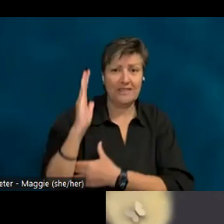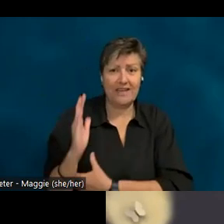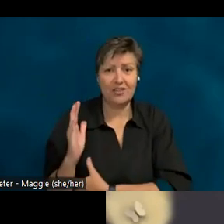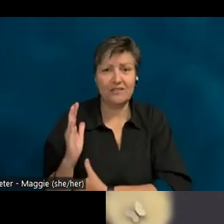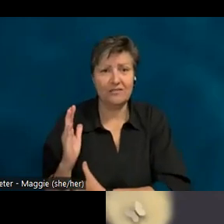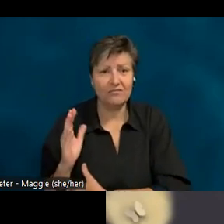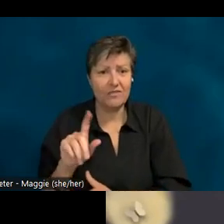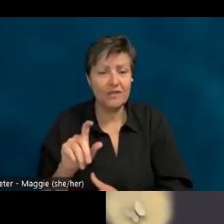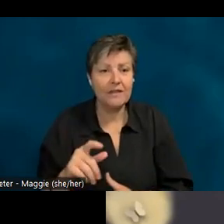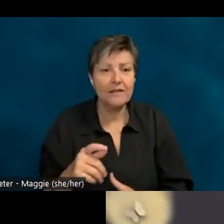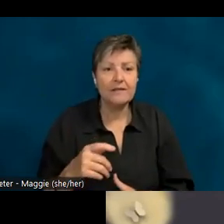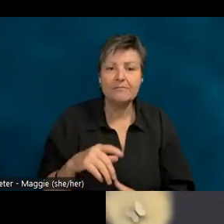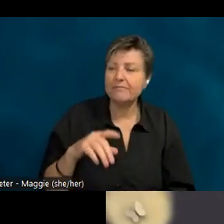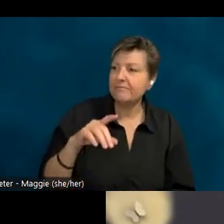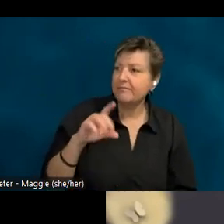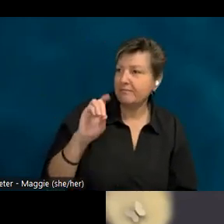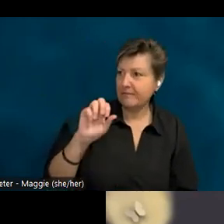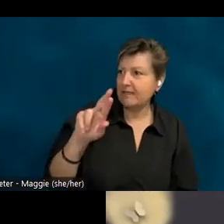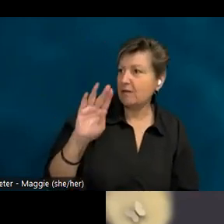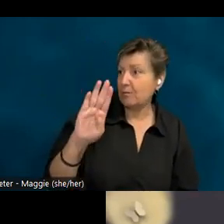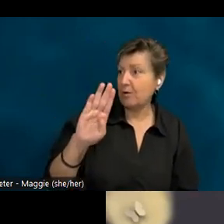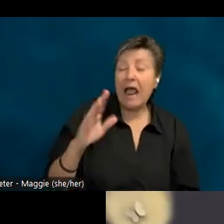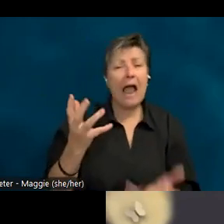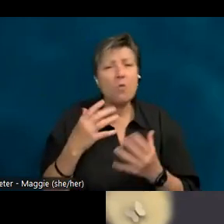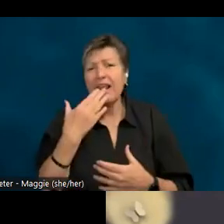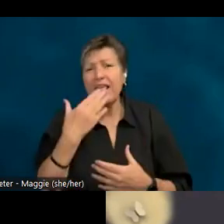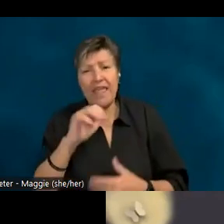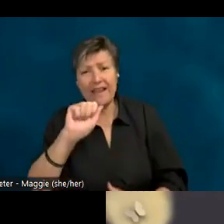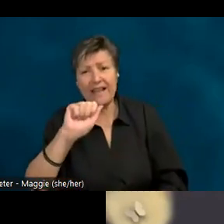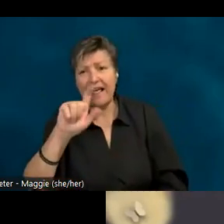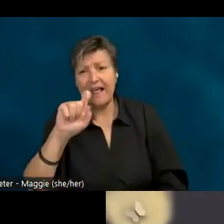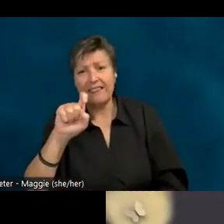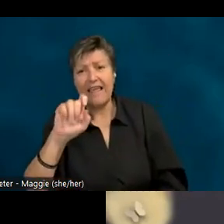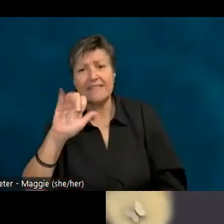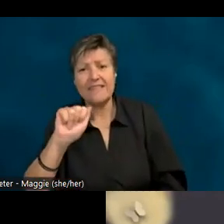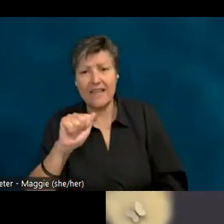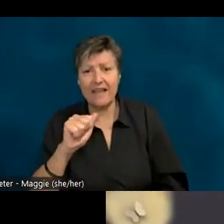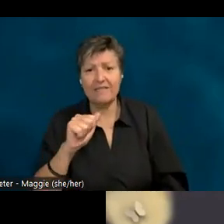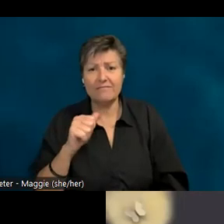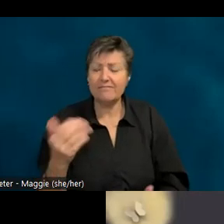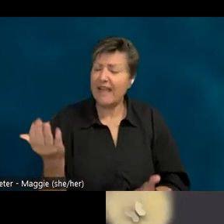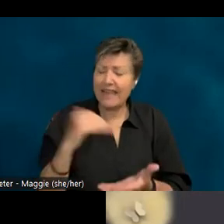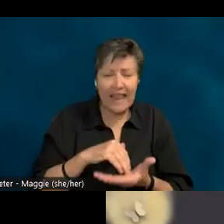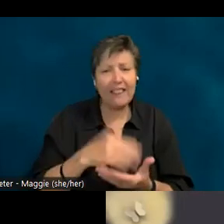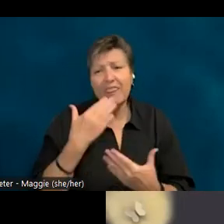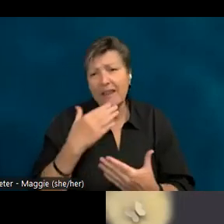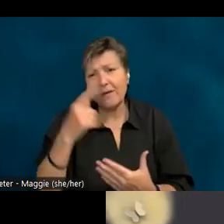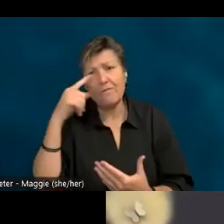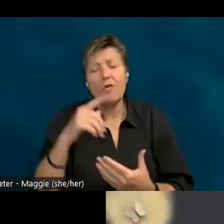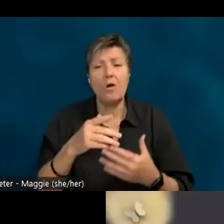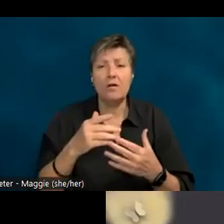I just want to thank Alexia again for giving us such a great overview of trans health and healthcare. That was one of the